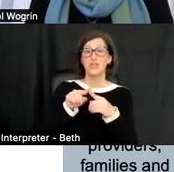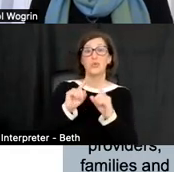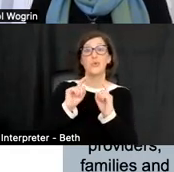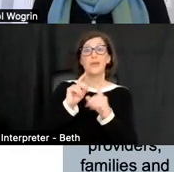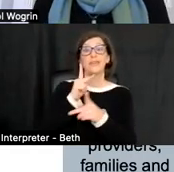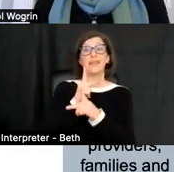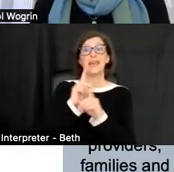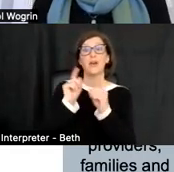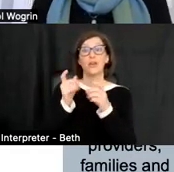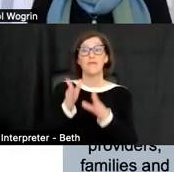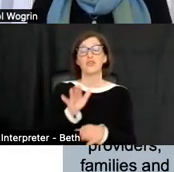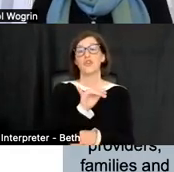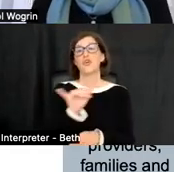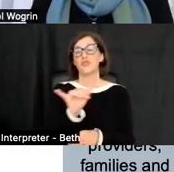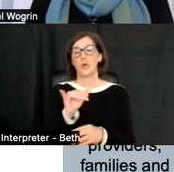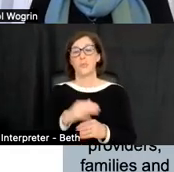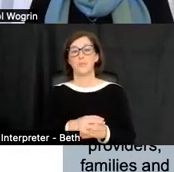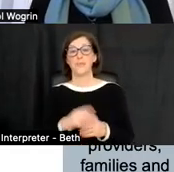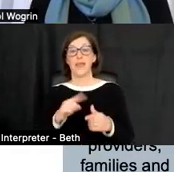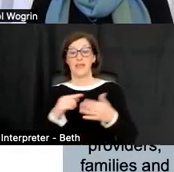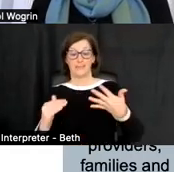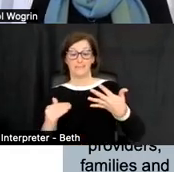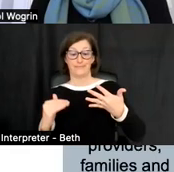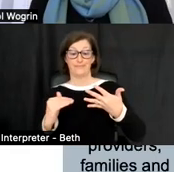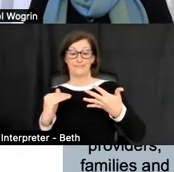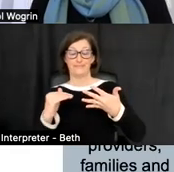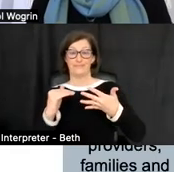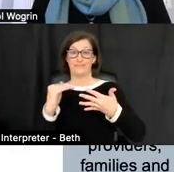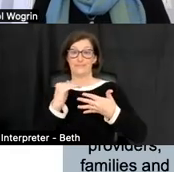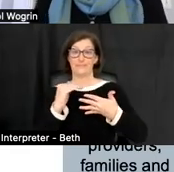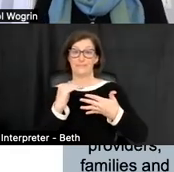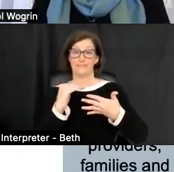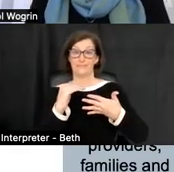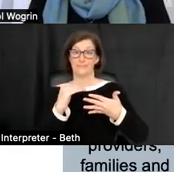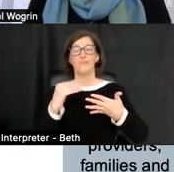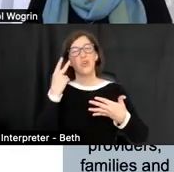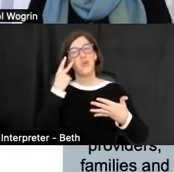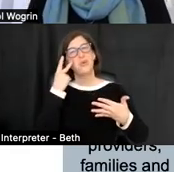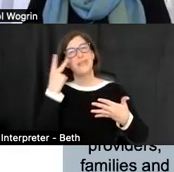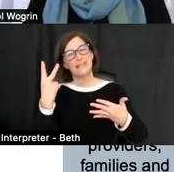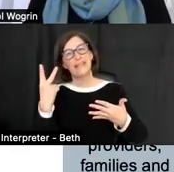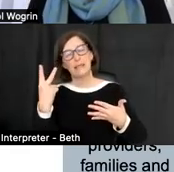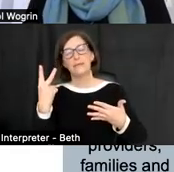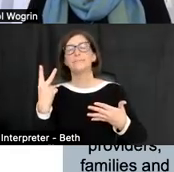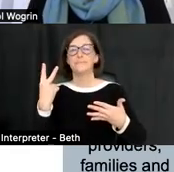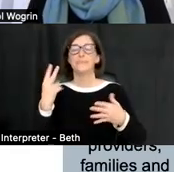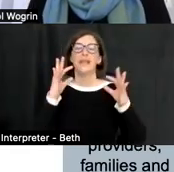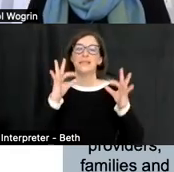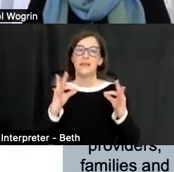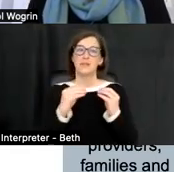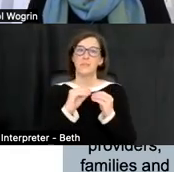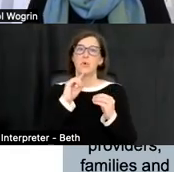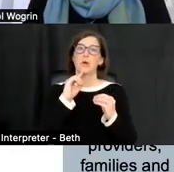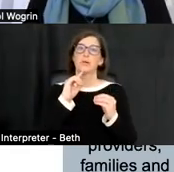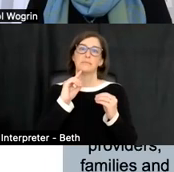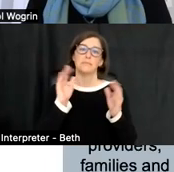well. Then moving up the ladder, what we see is there's certainly a much significantly